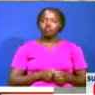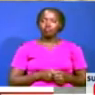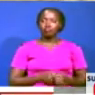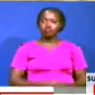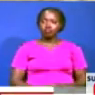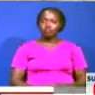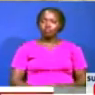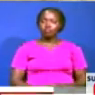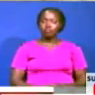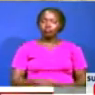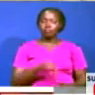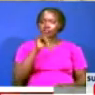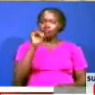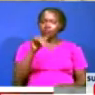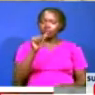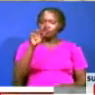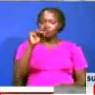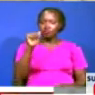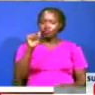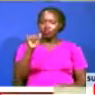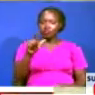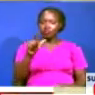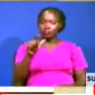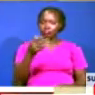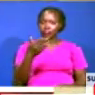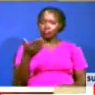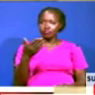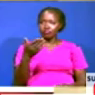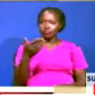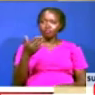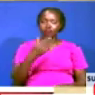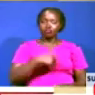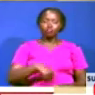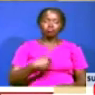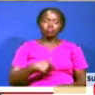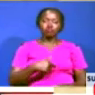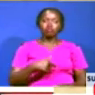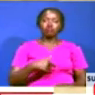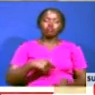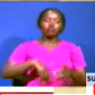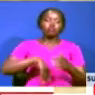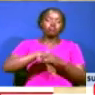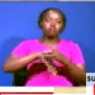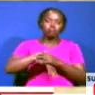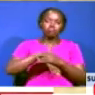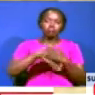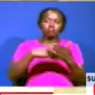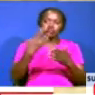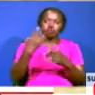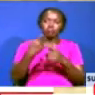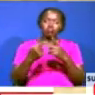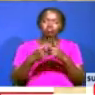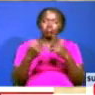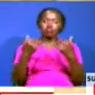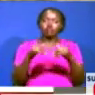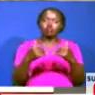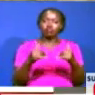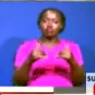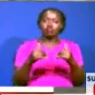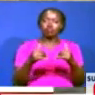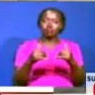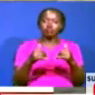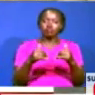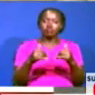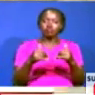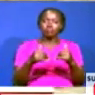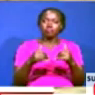Jamal Hassan, the organizing secretary of Malindi Tarrant Beach Soccer, said beach soccer, which has 4 years been played at Malindi Beachfront,